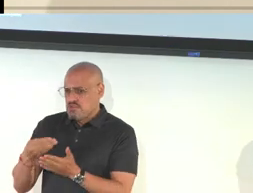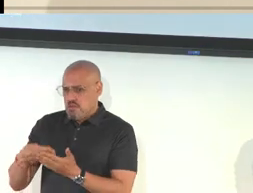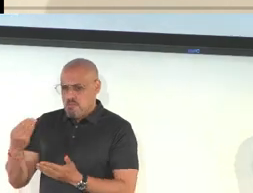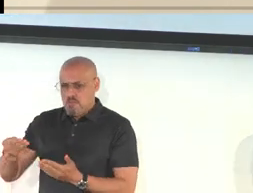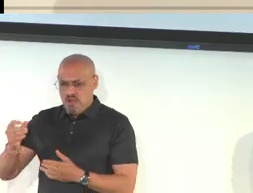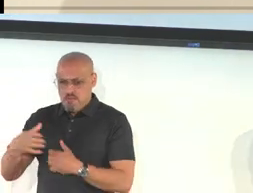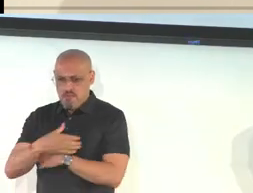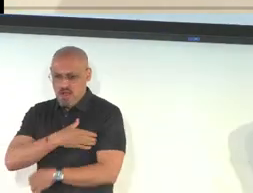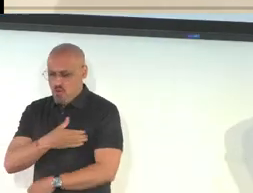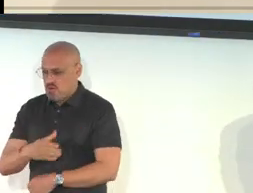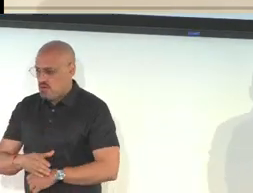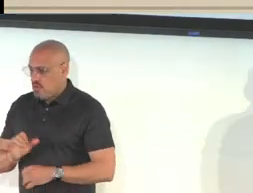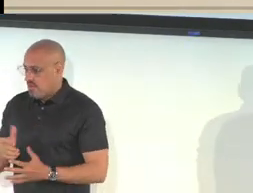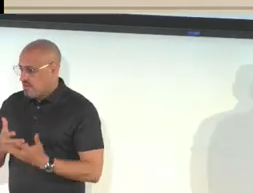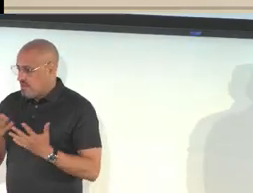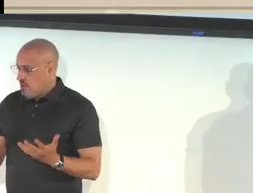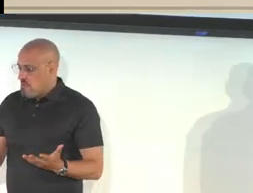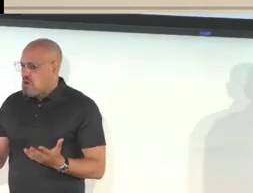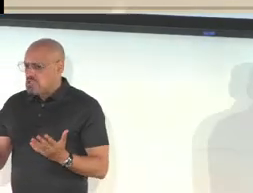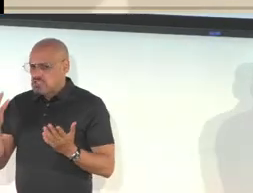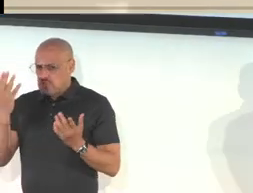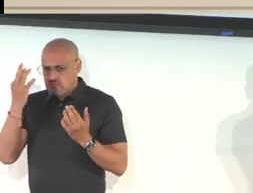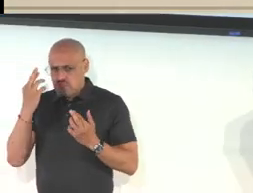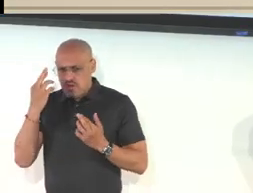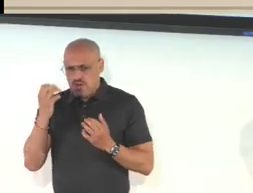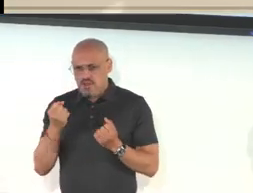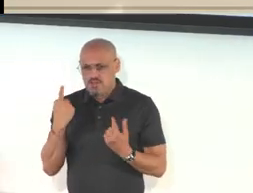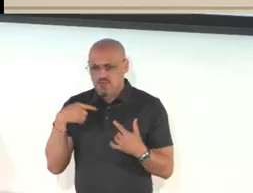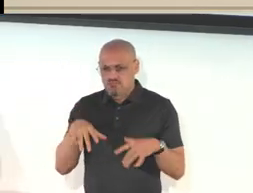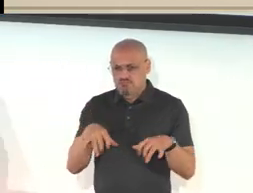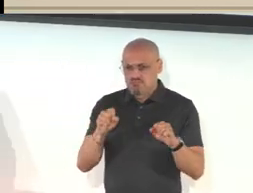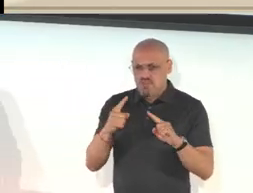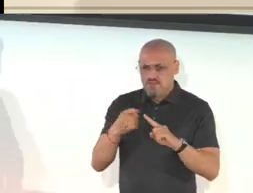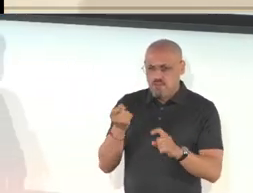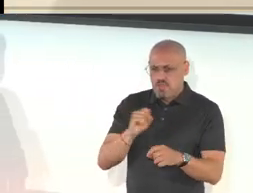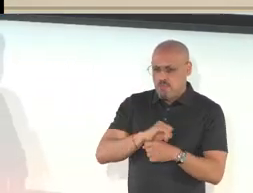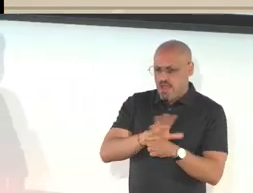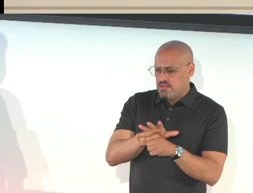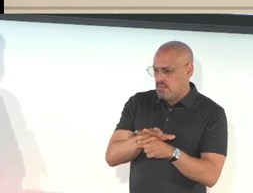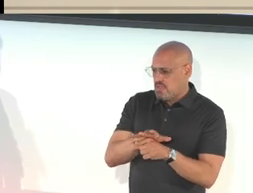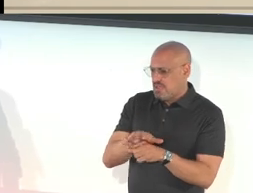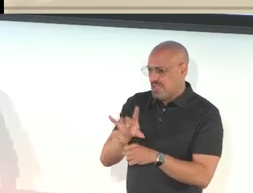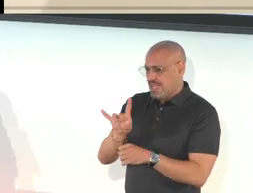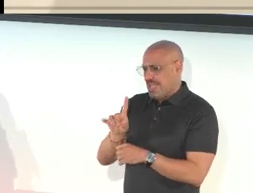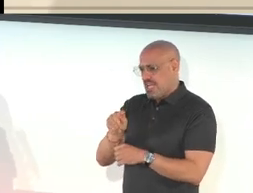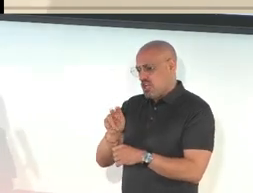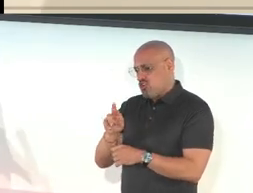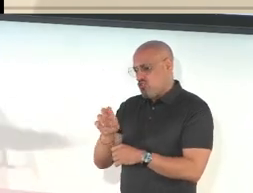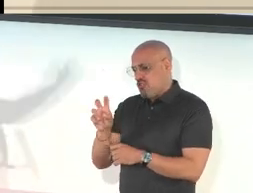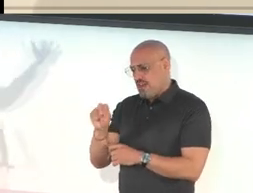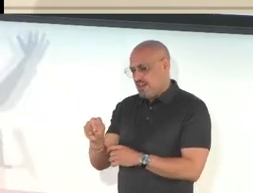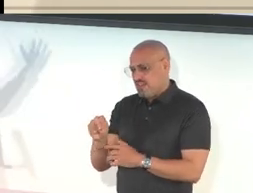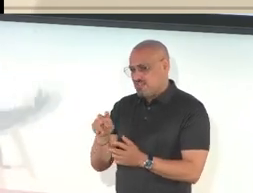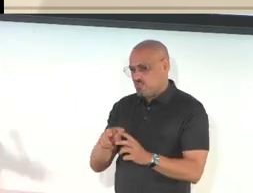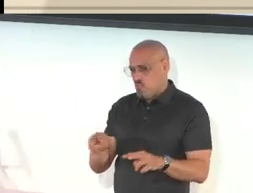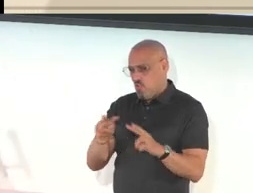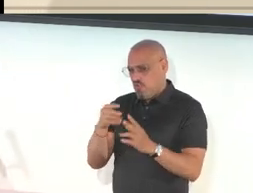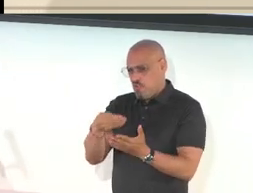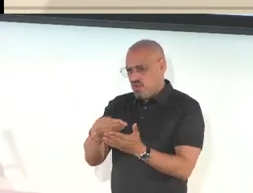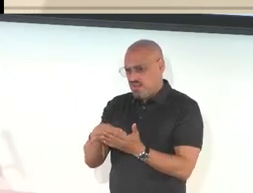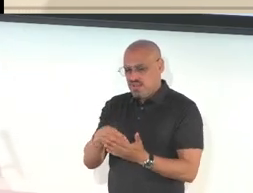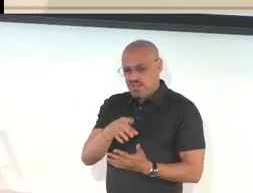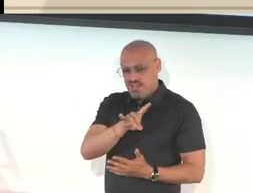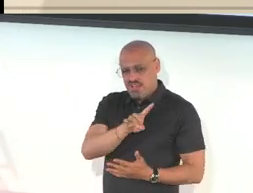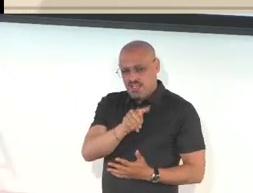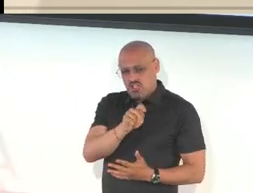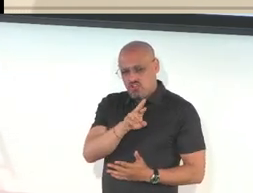the frame of reference, that's how much they reckon that it will take to recover from the pandemic. So $8 trillion worth of wealth and